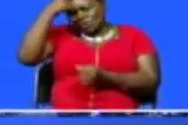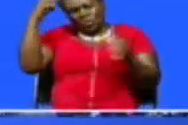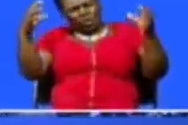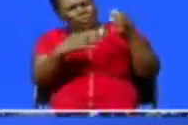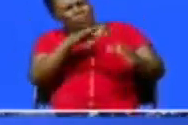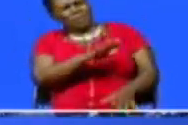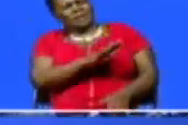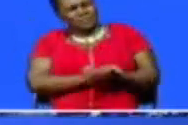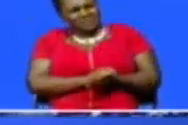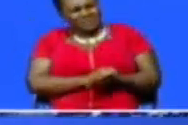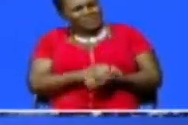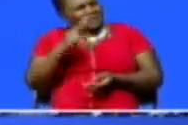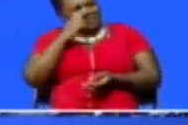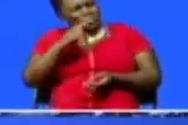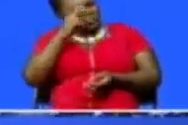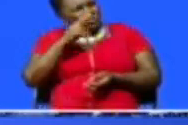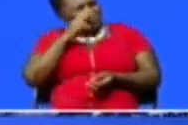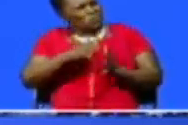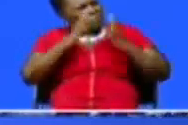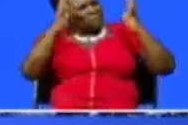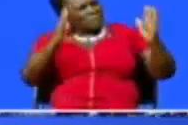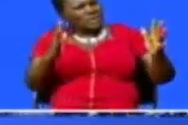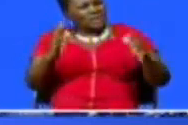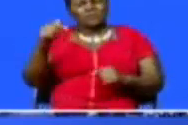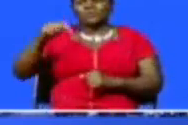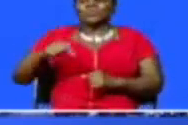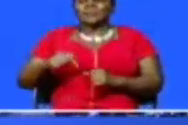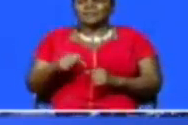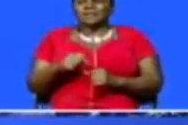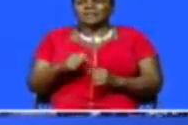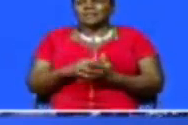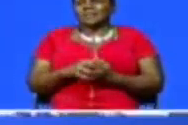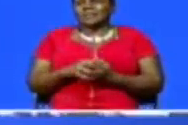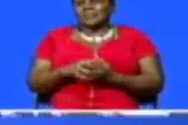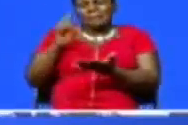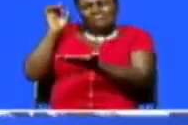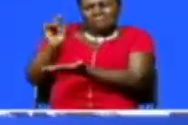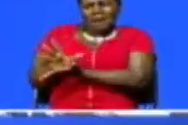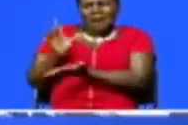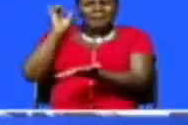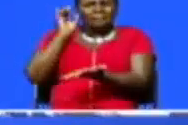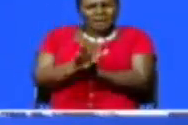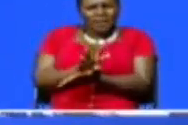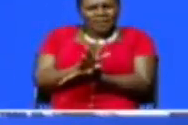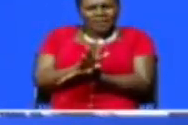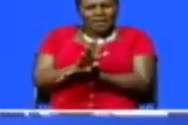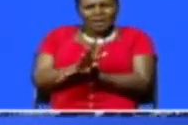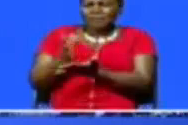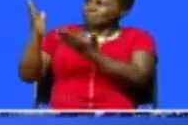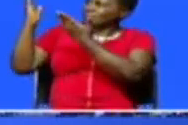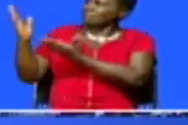team cracked the funniest joke of the year, that they are expelling